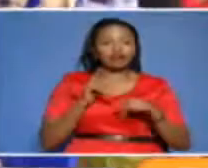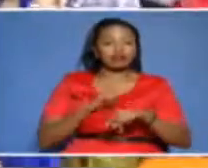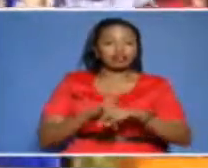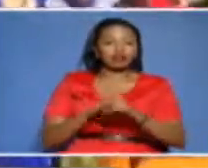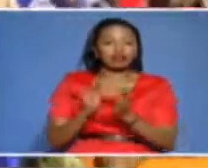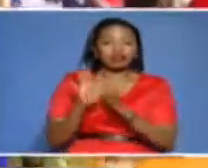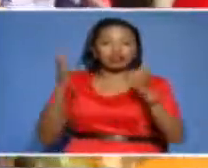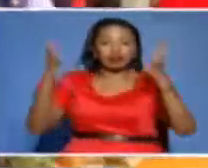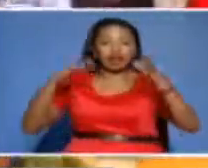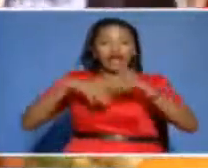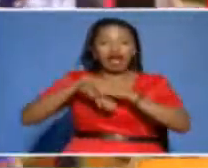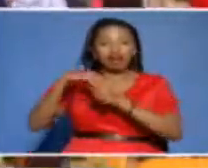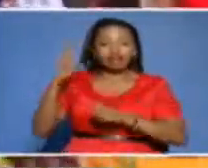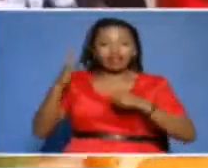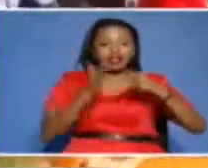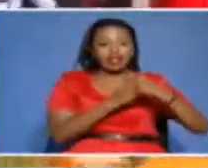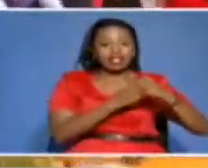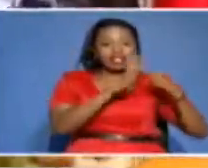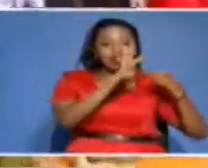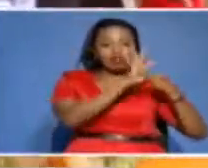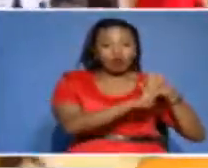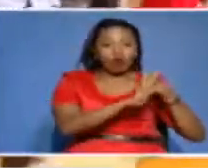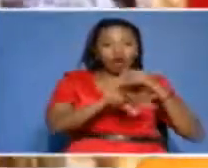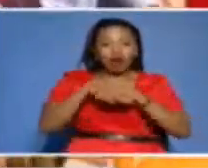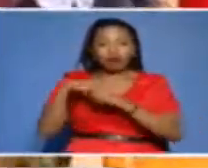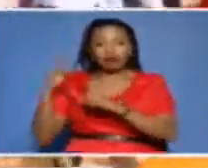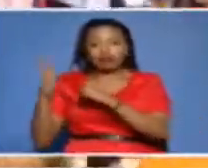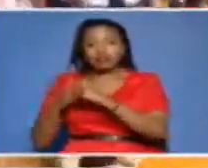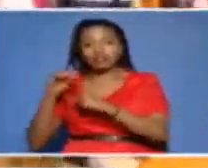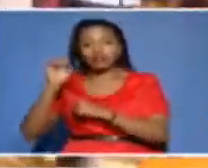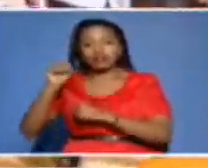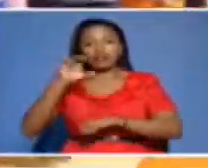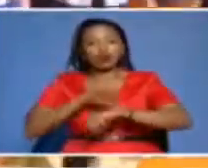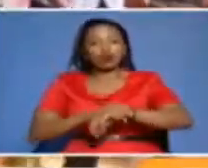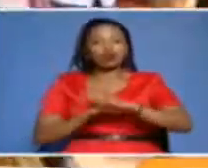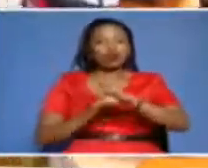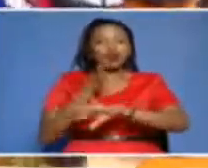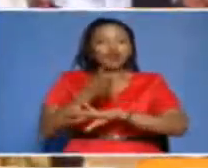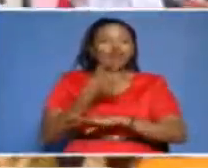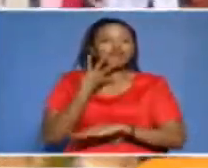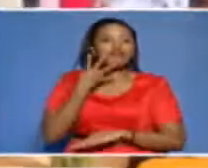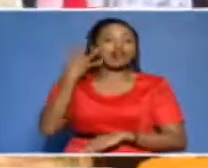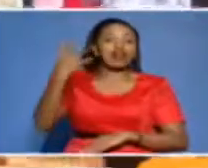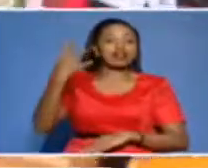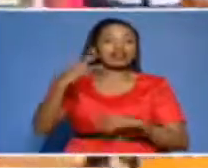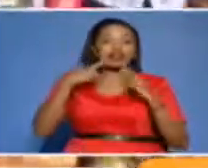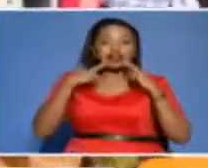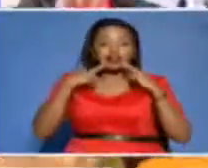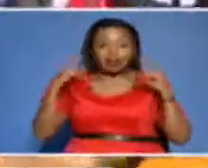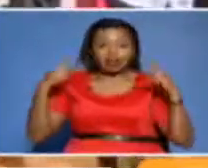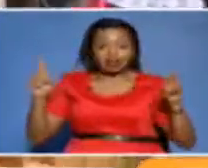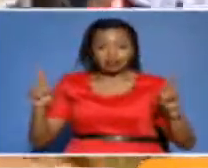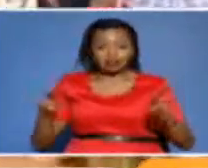to celebrate after 94 out of 95 candidates scored more than 400 marks.